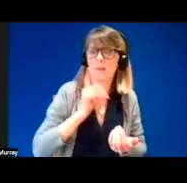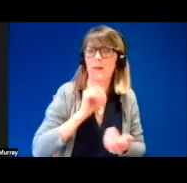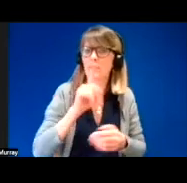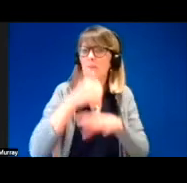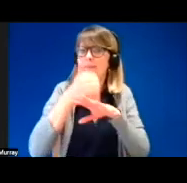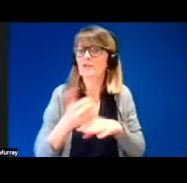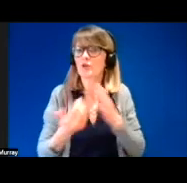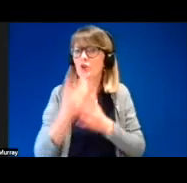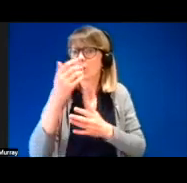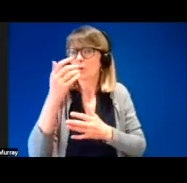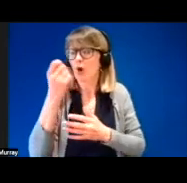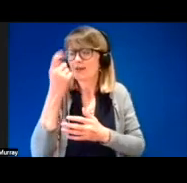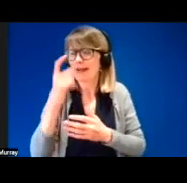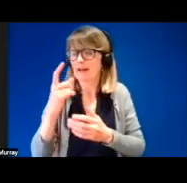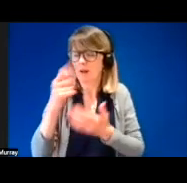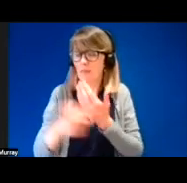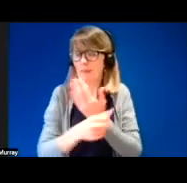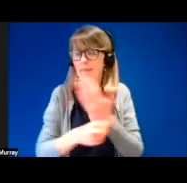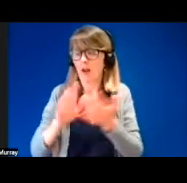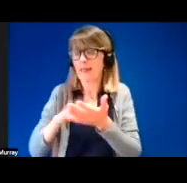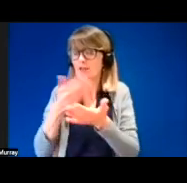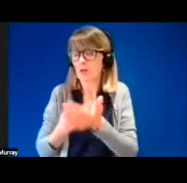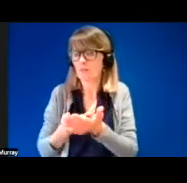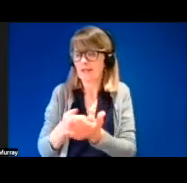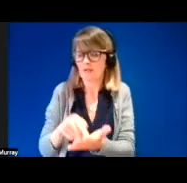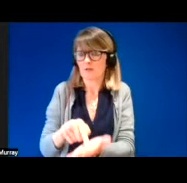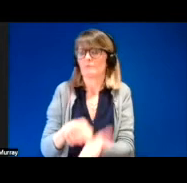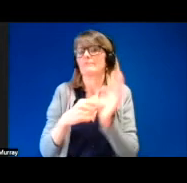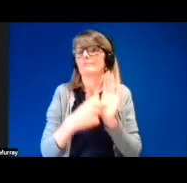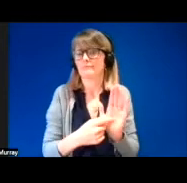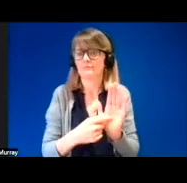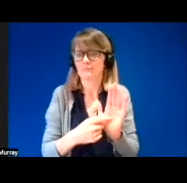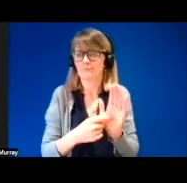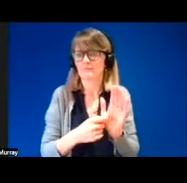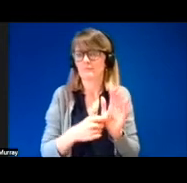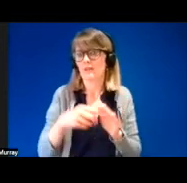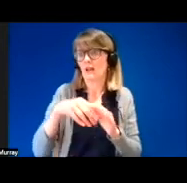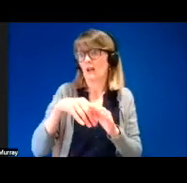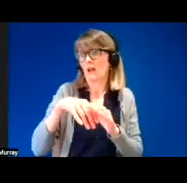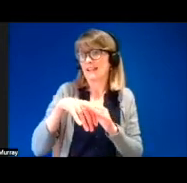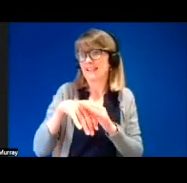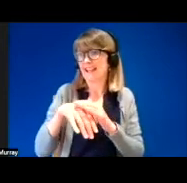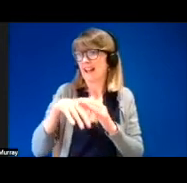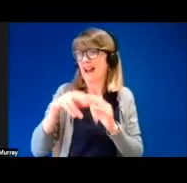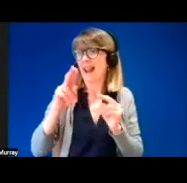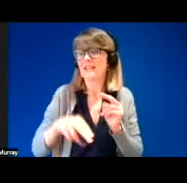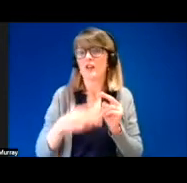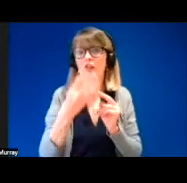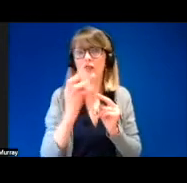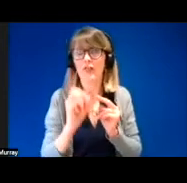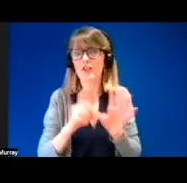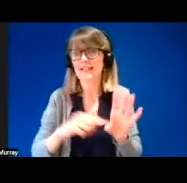interpretation. It's less than 30 years ago that women were ordained as priests, with the first